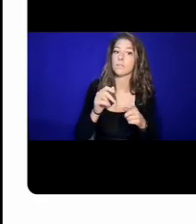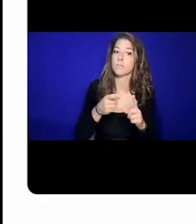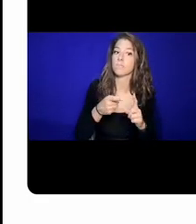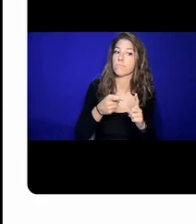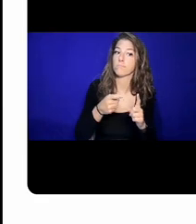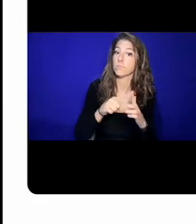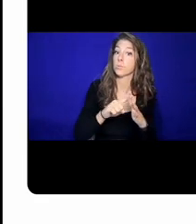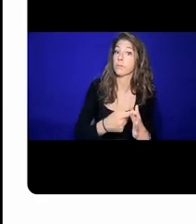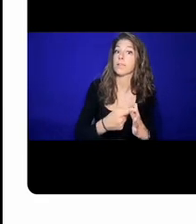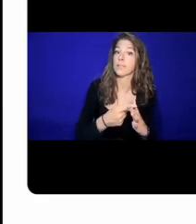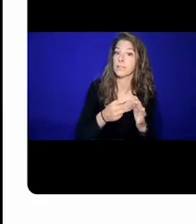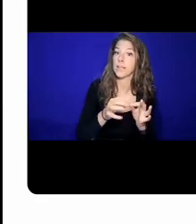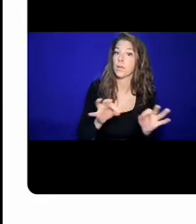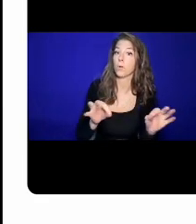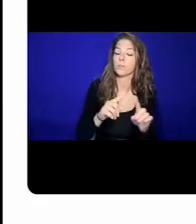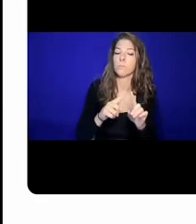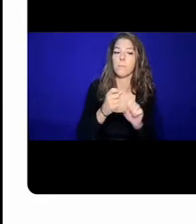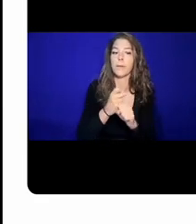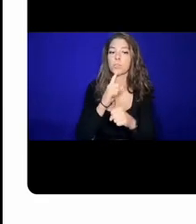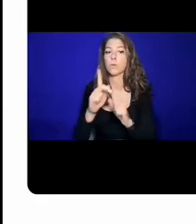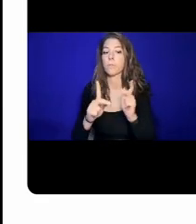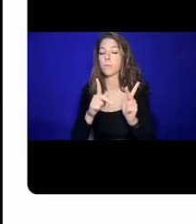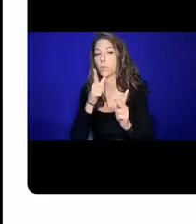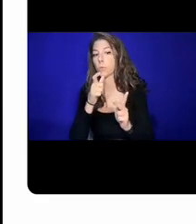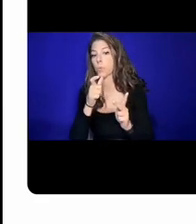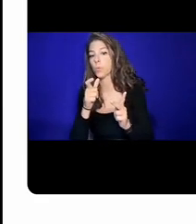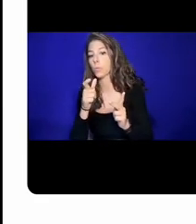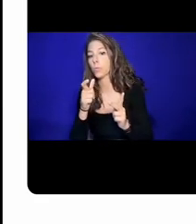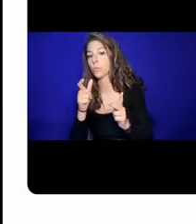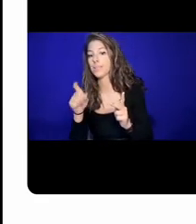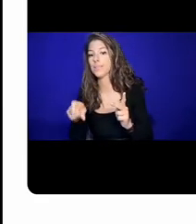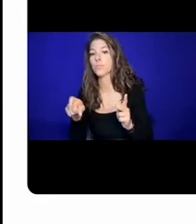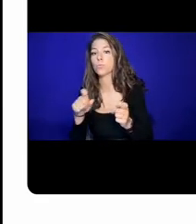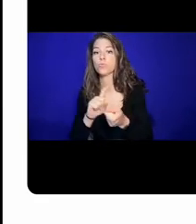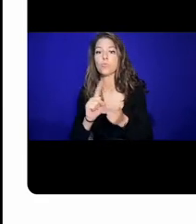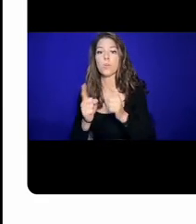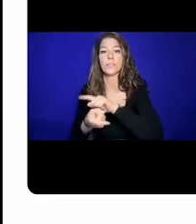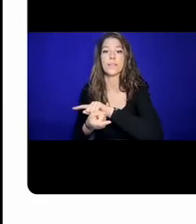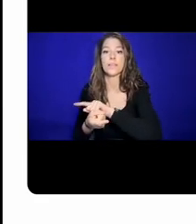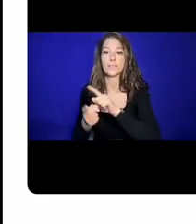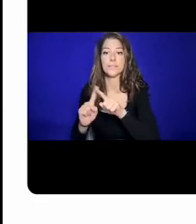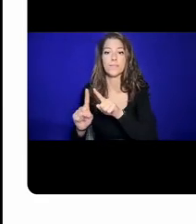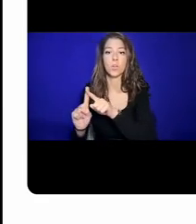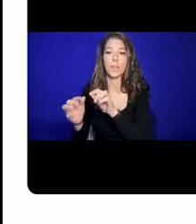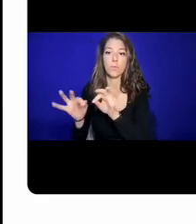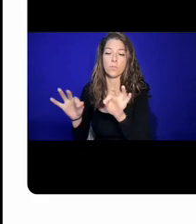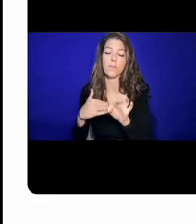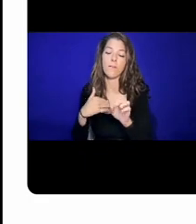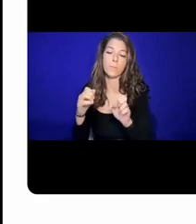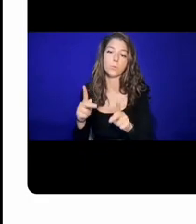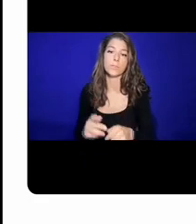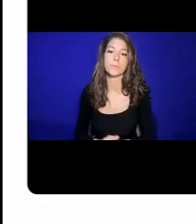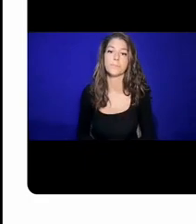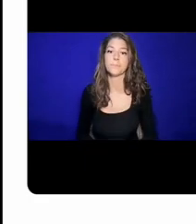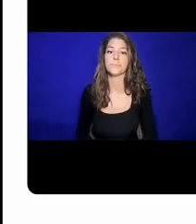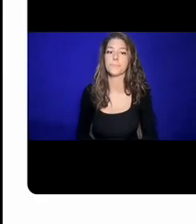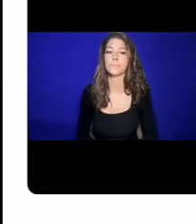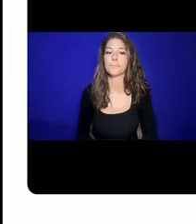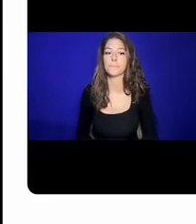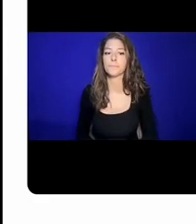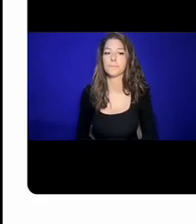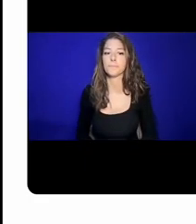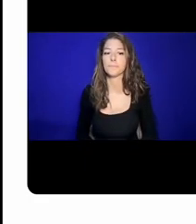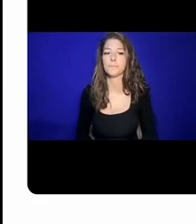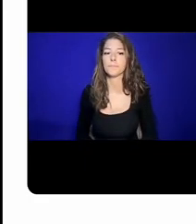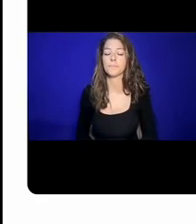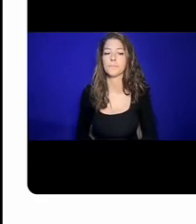but we wanted to make sure that individuals who choose or need to transact in different languages have that opportunity. We can go